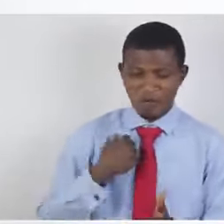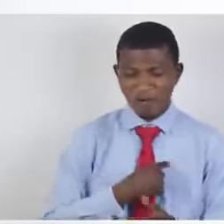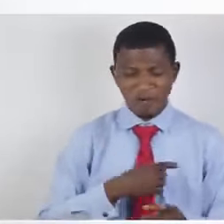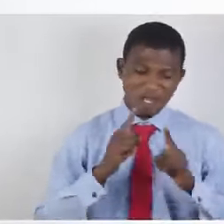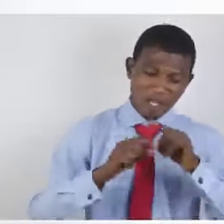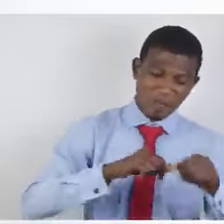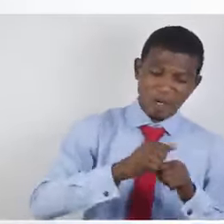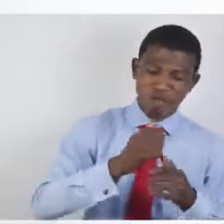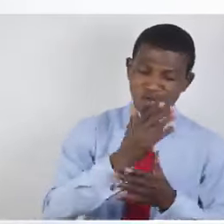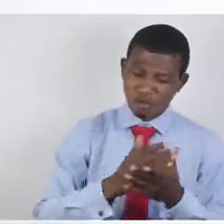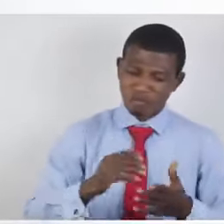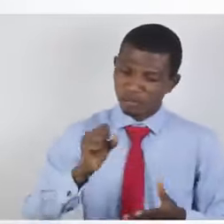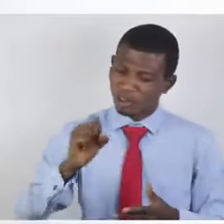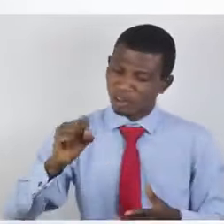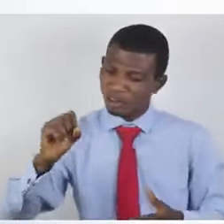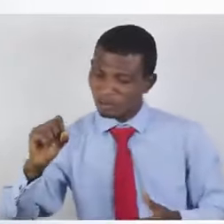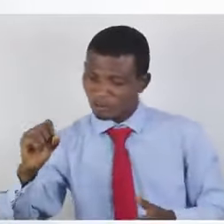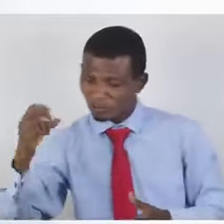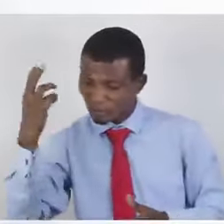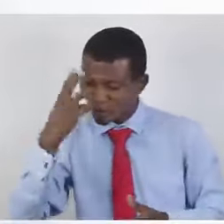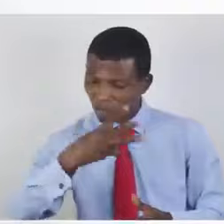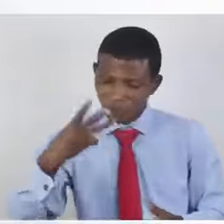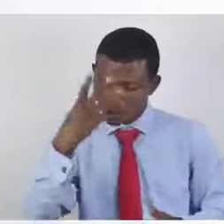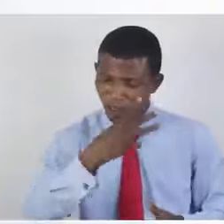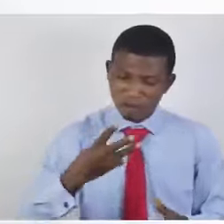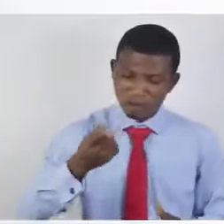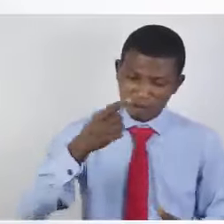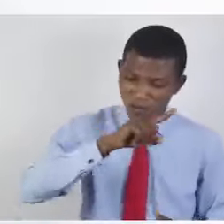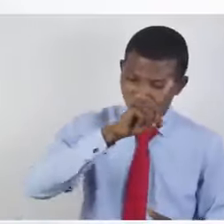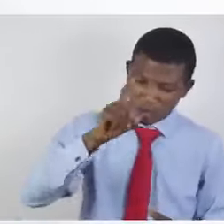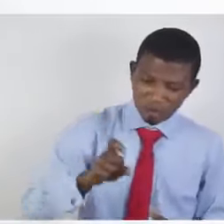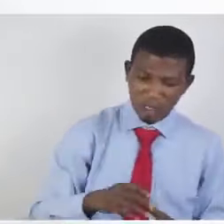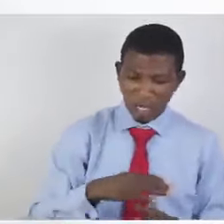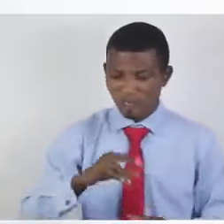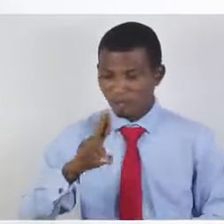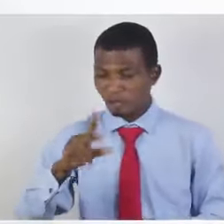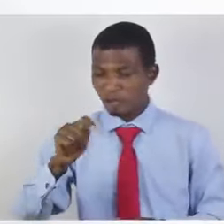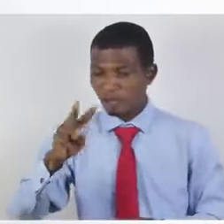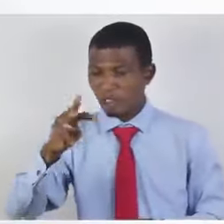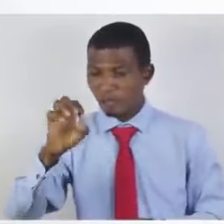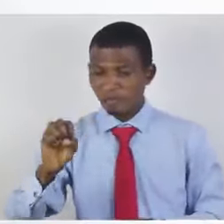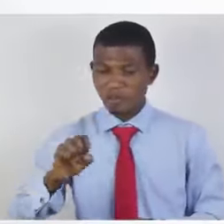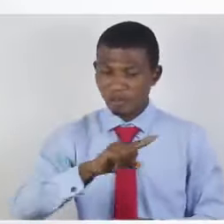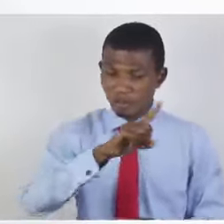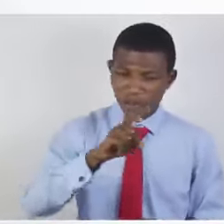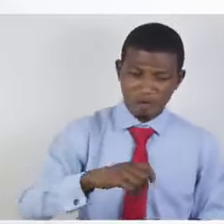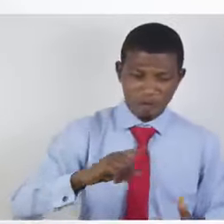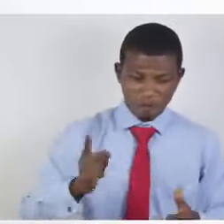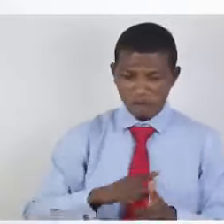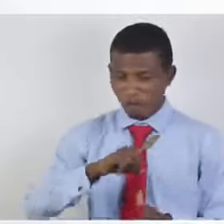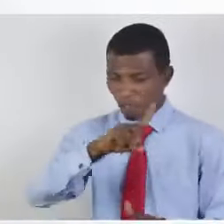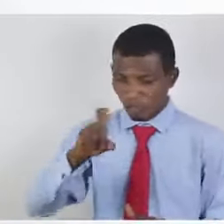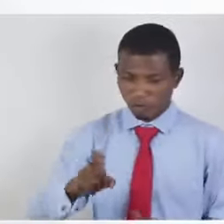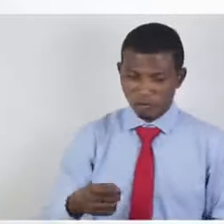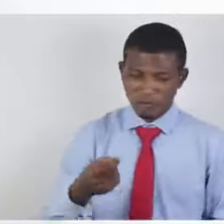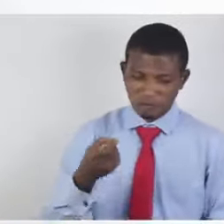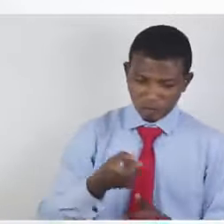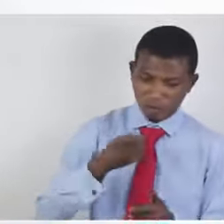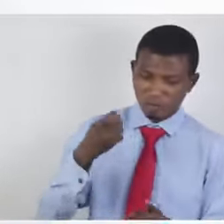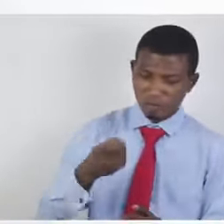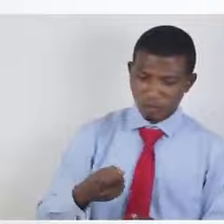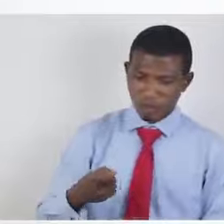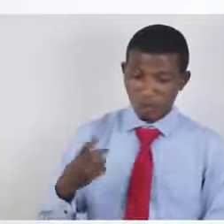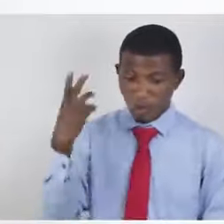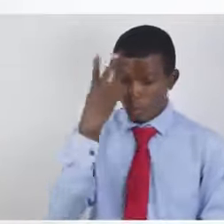In this video, we'll be treating some past questions from SSC examinations and UTME examinations. The